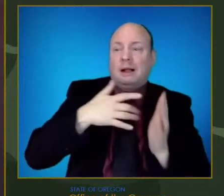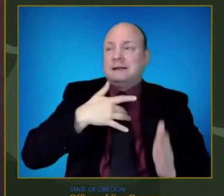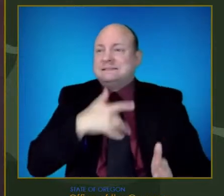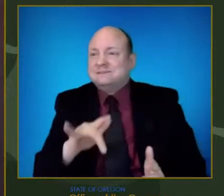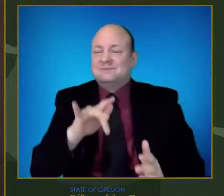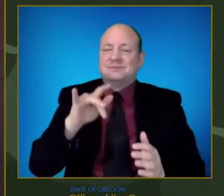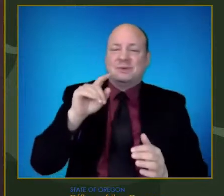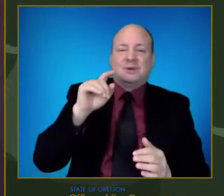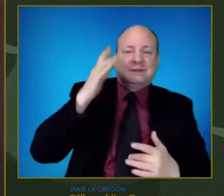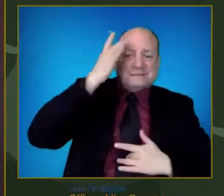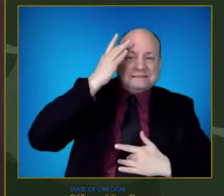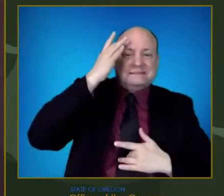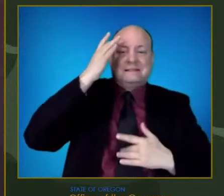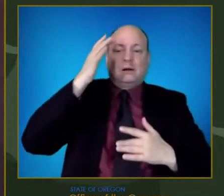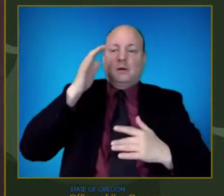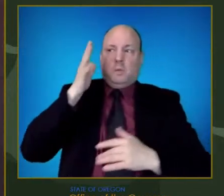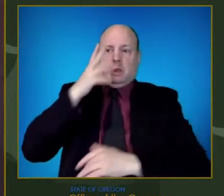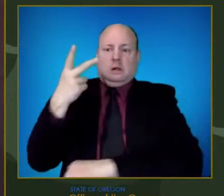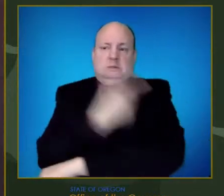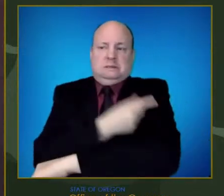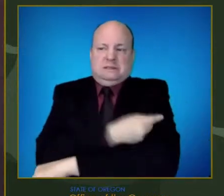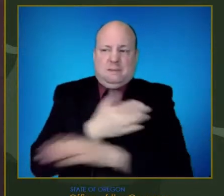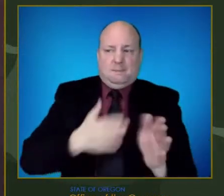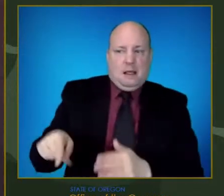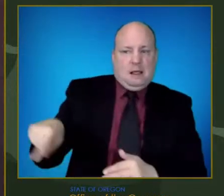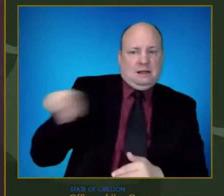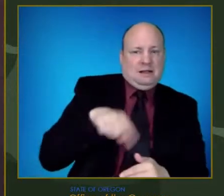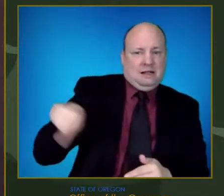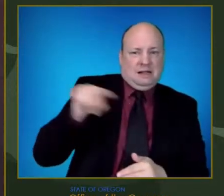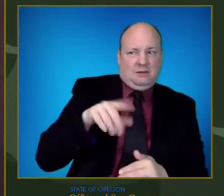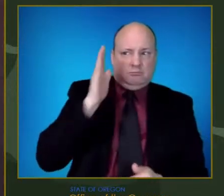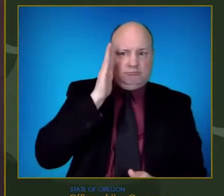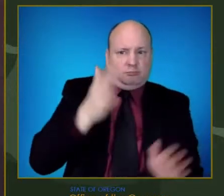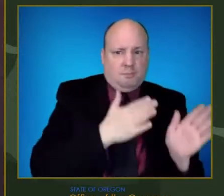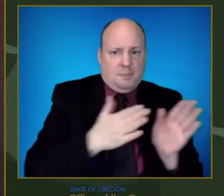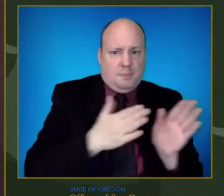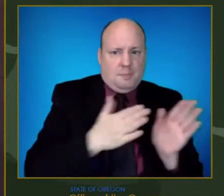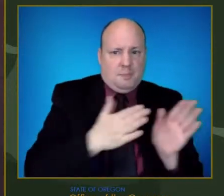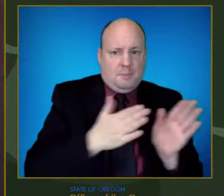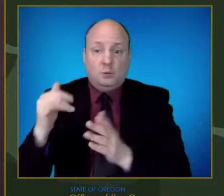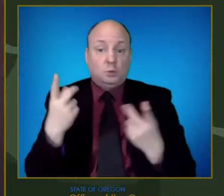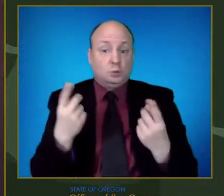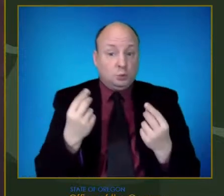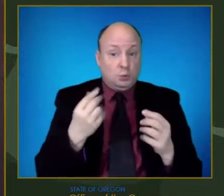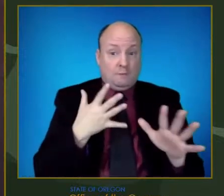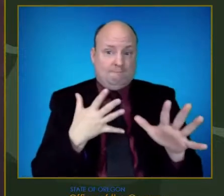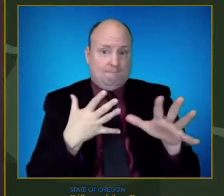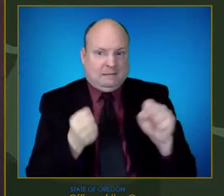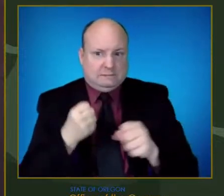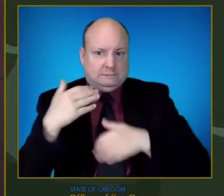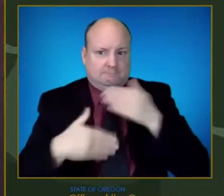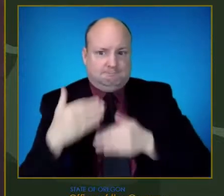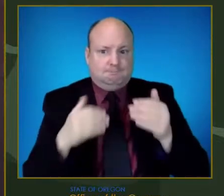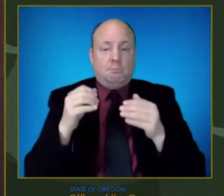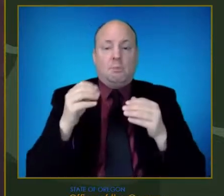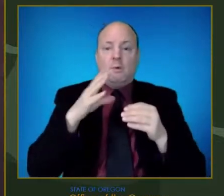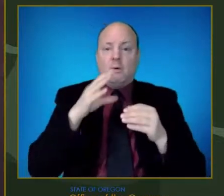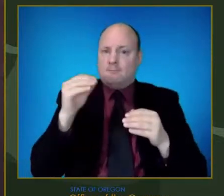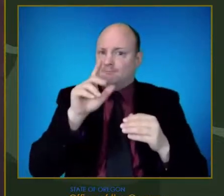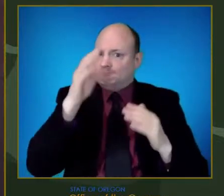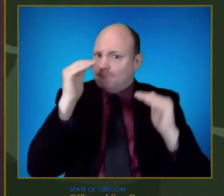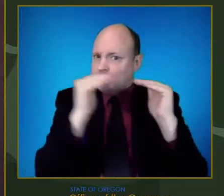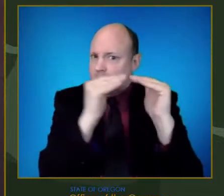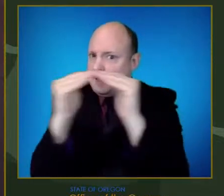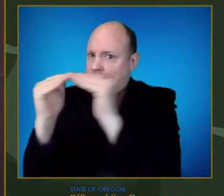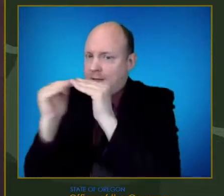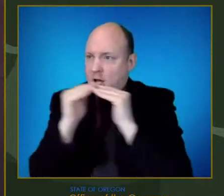To do this, we need to move in a manner that is both fast and fair. Fast in the sense that we will